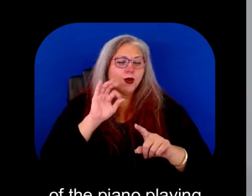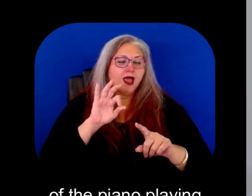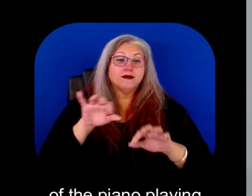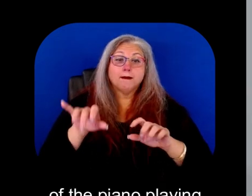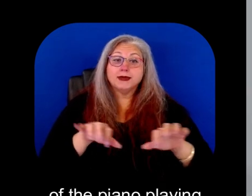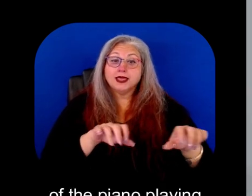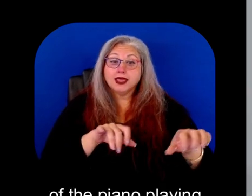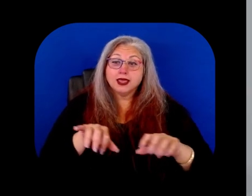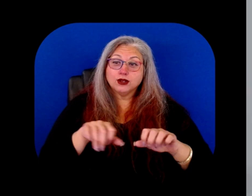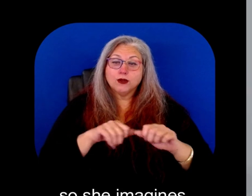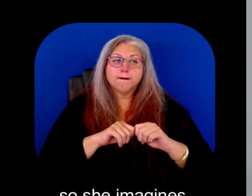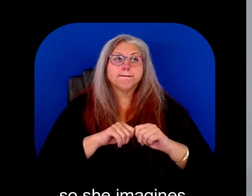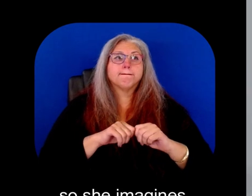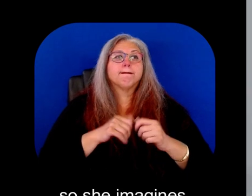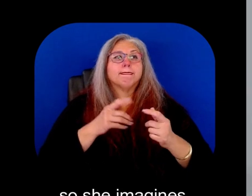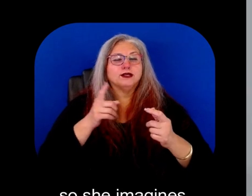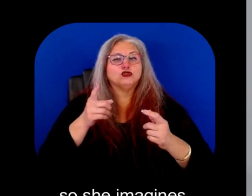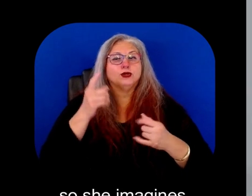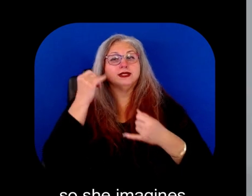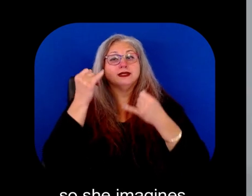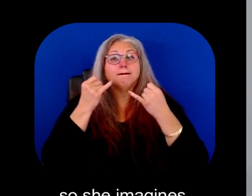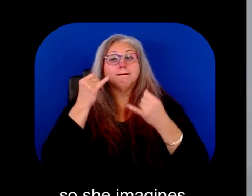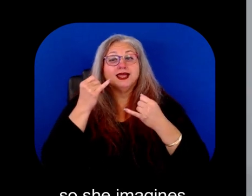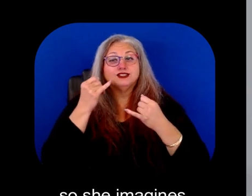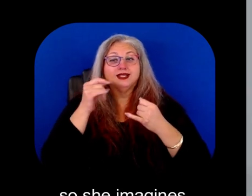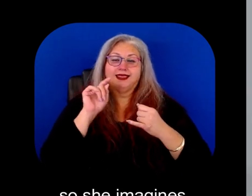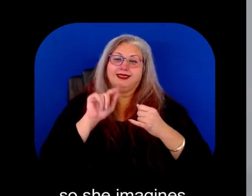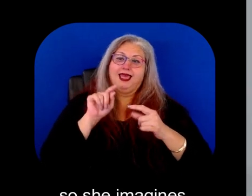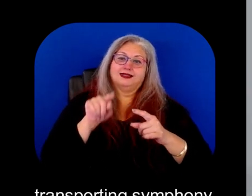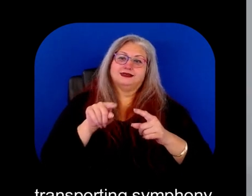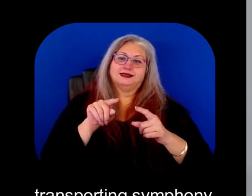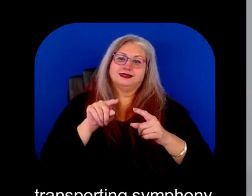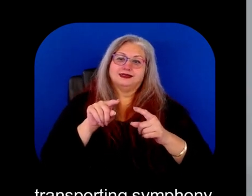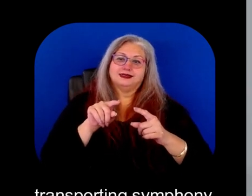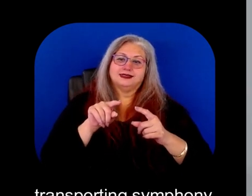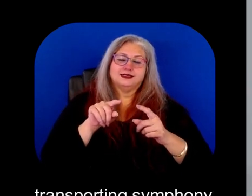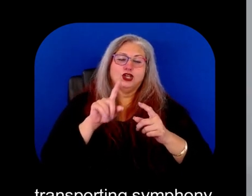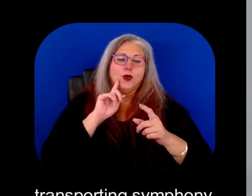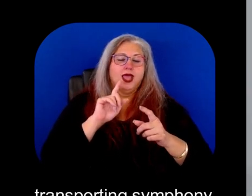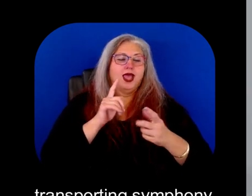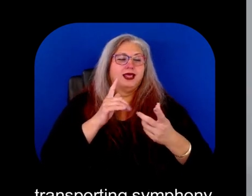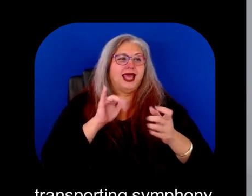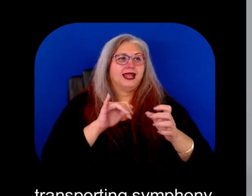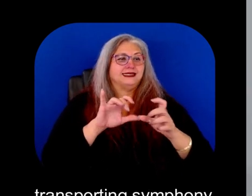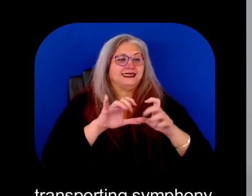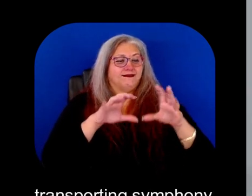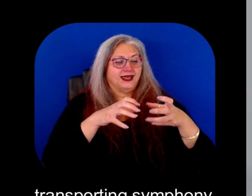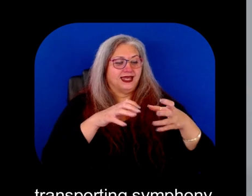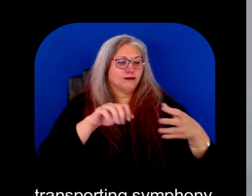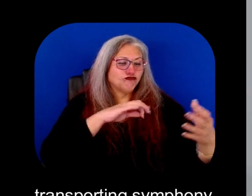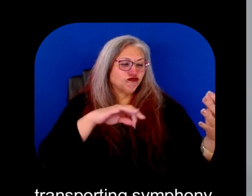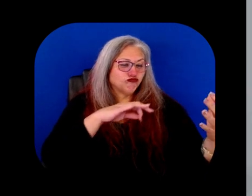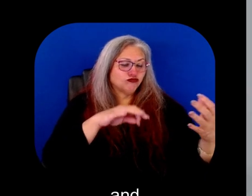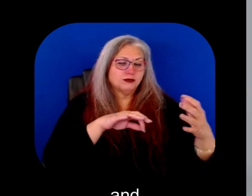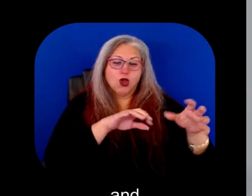the piano playing. So she imagines that this is, it's transporting a symphony played on the